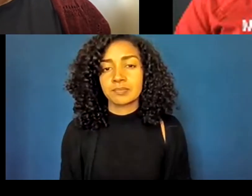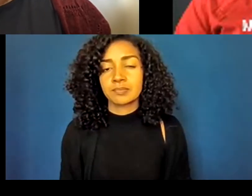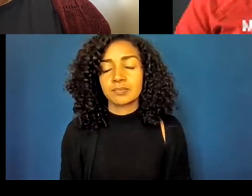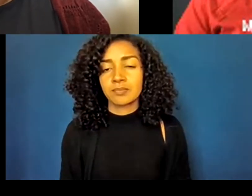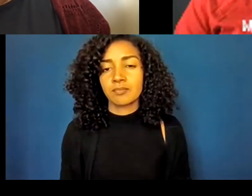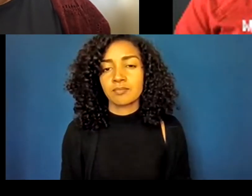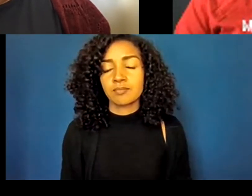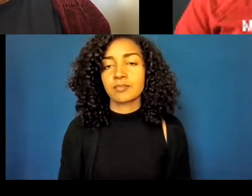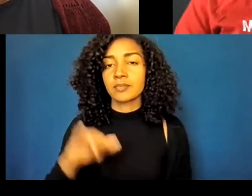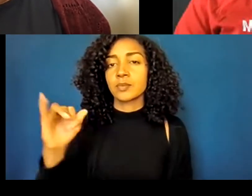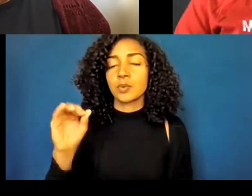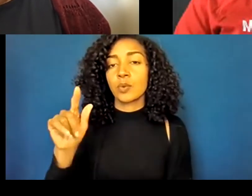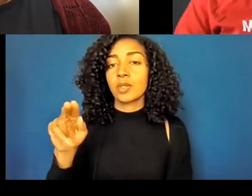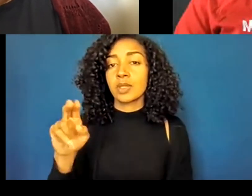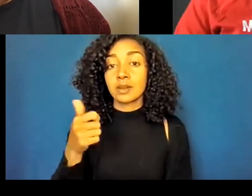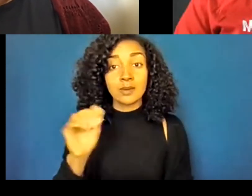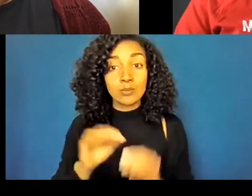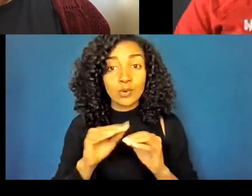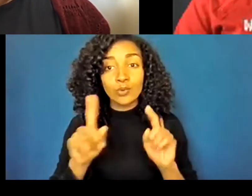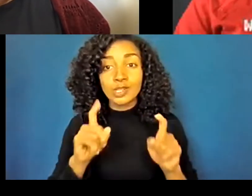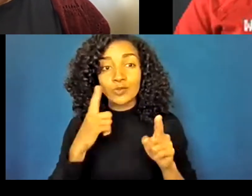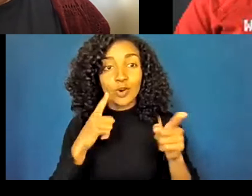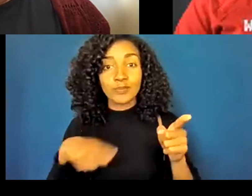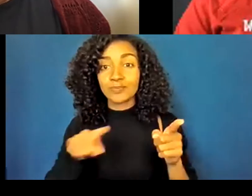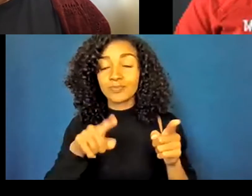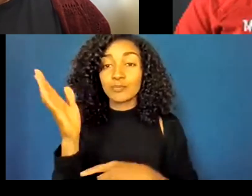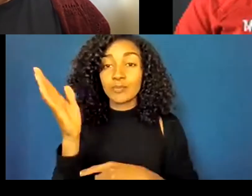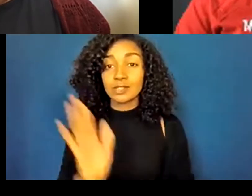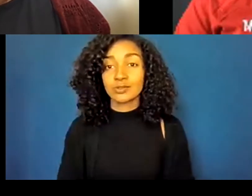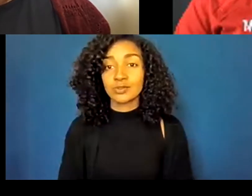Are there any other questions for our presenters?